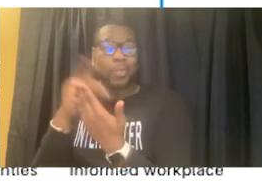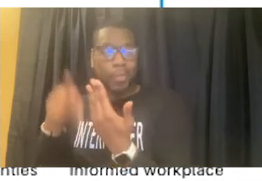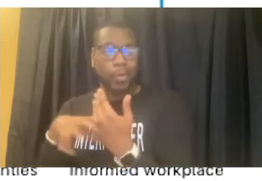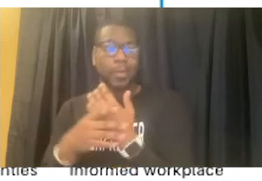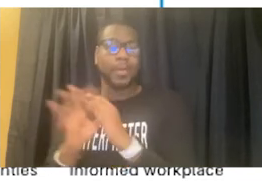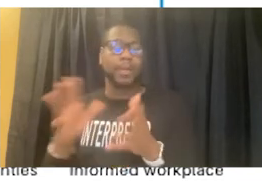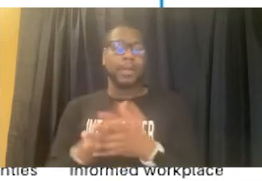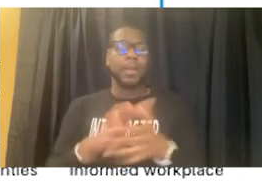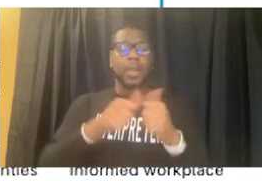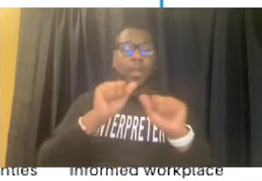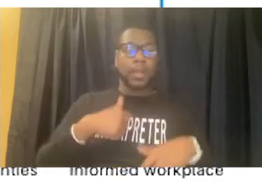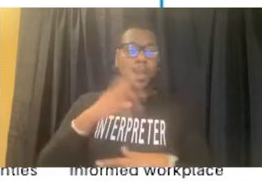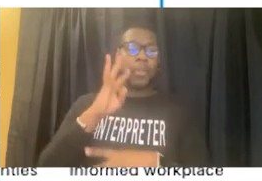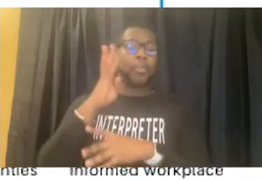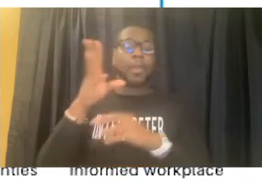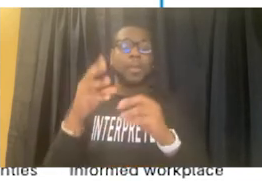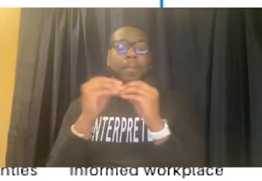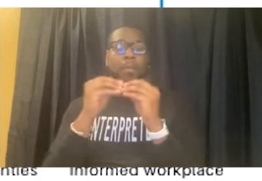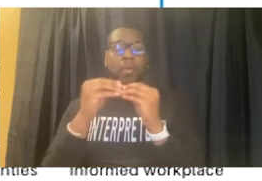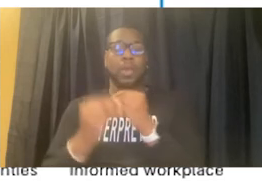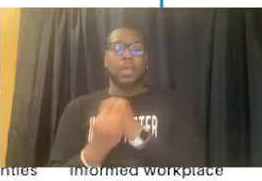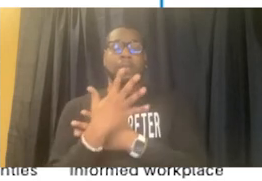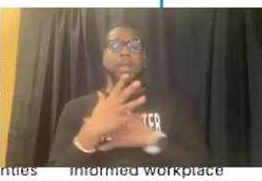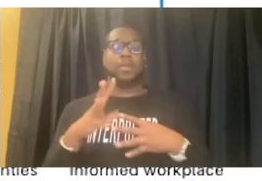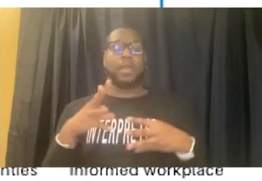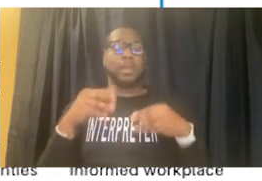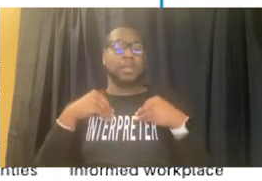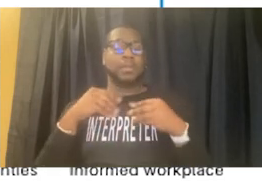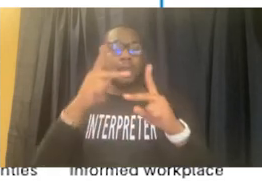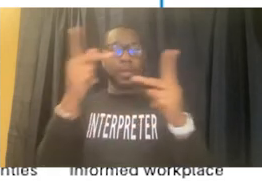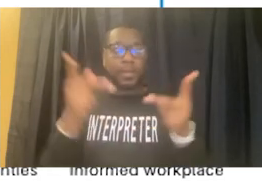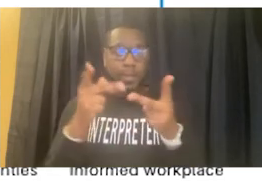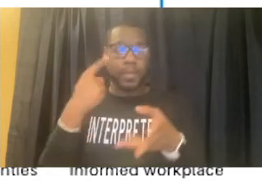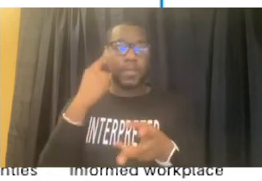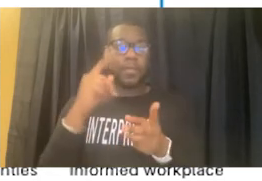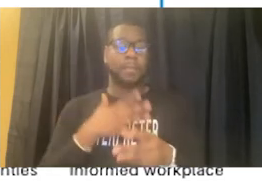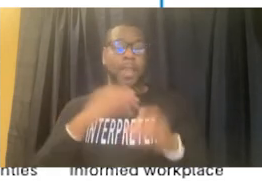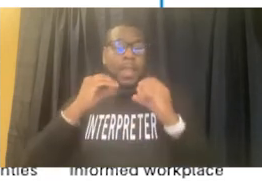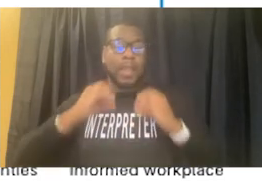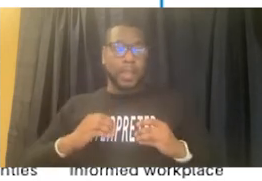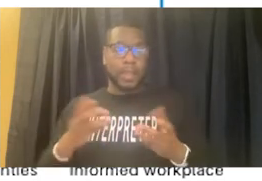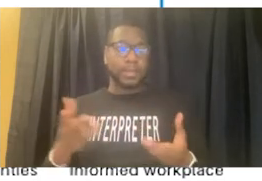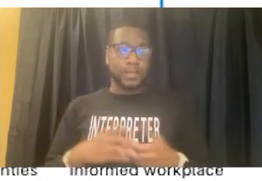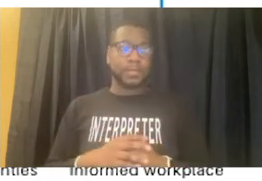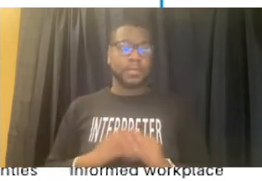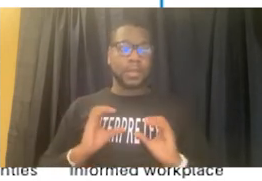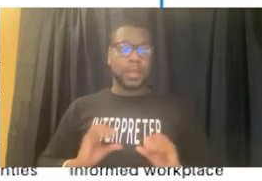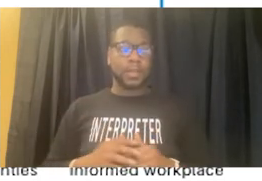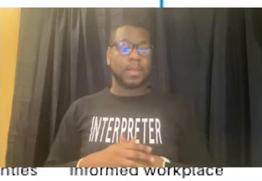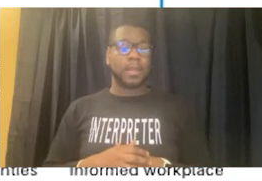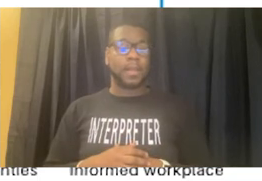more empowering and supportive spaces for my clients to thrive emotionally? If I have one lane, if my job is to be the social worker